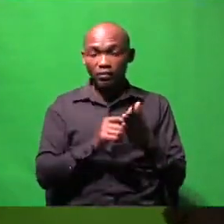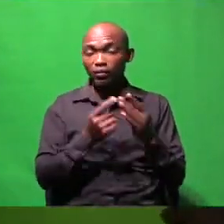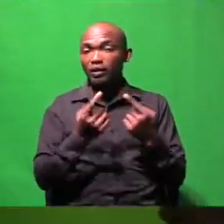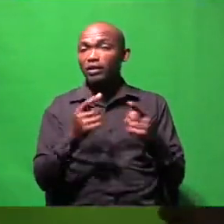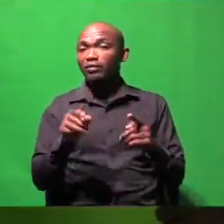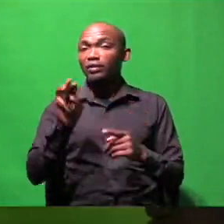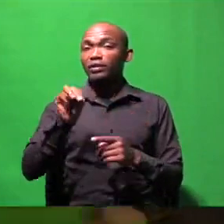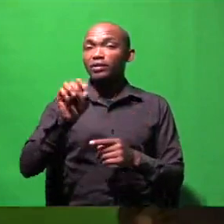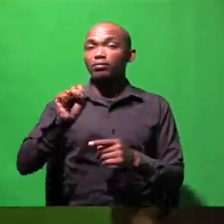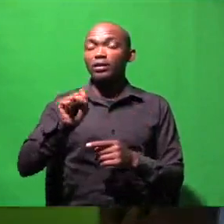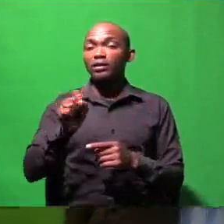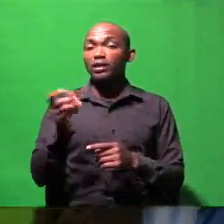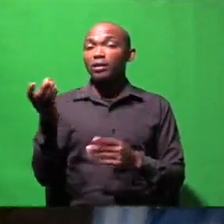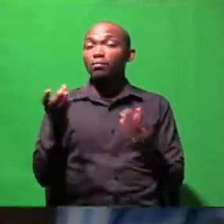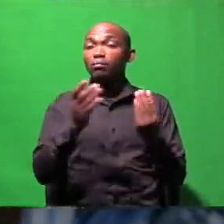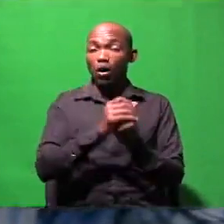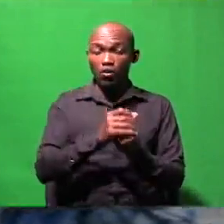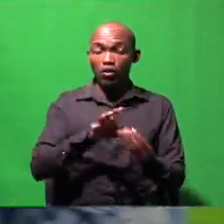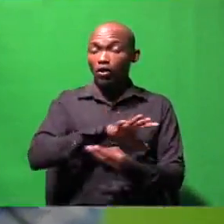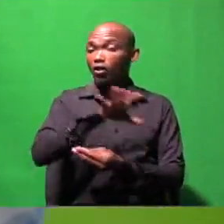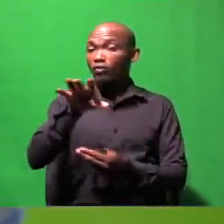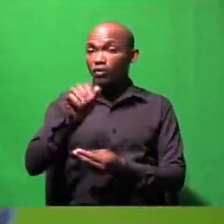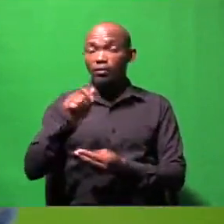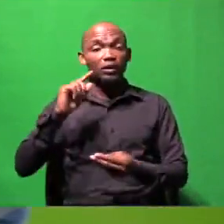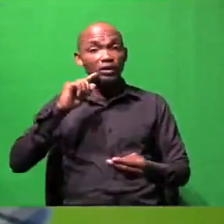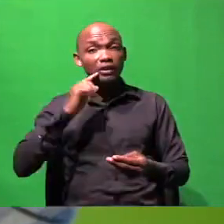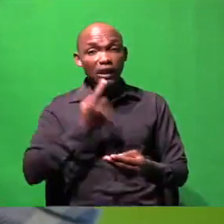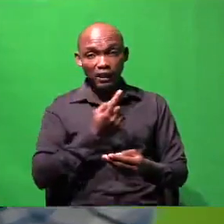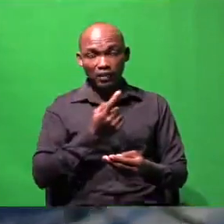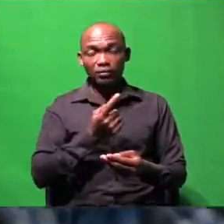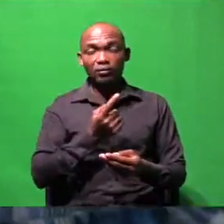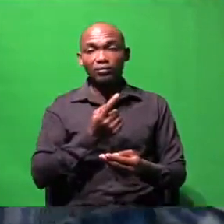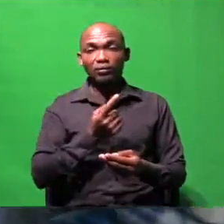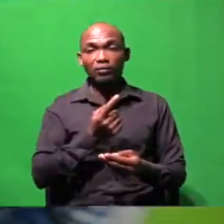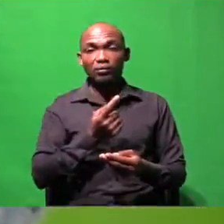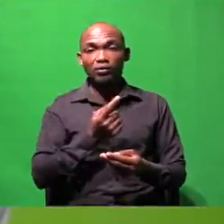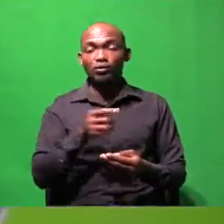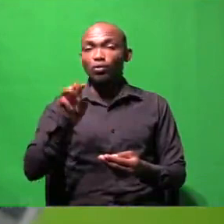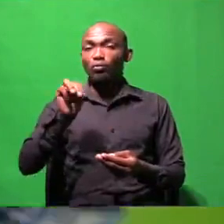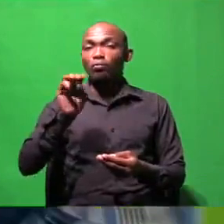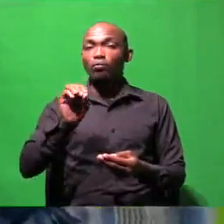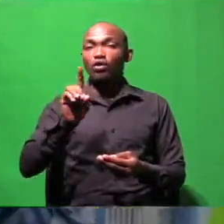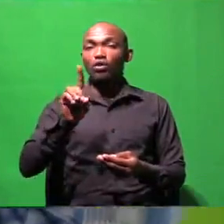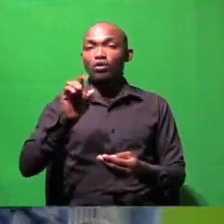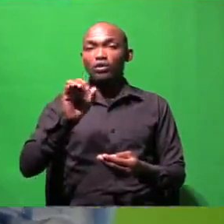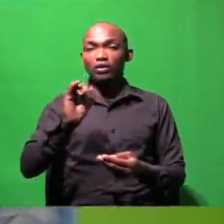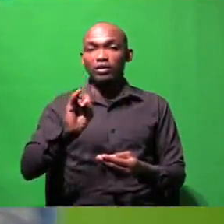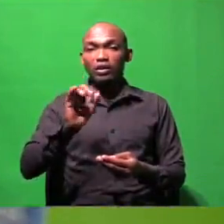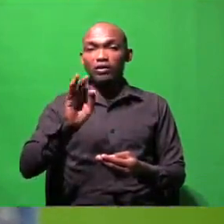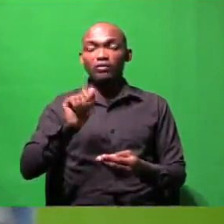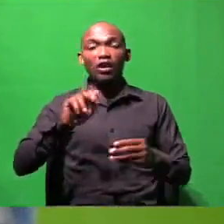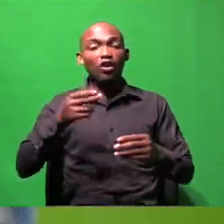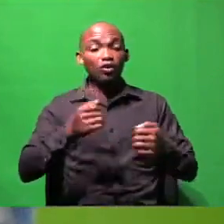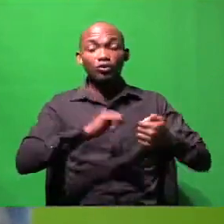means that both of them try to modify, try to challenge the